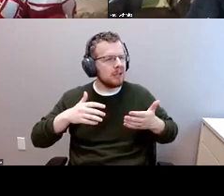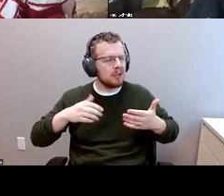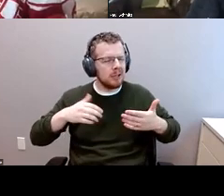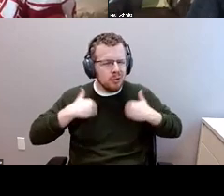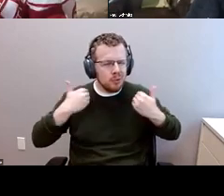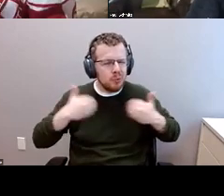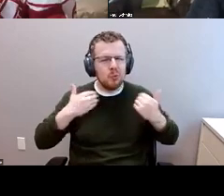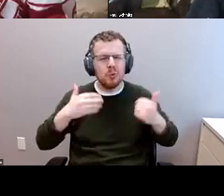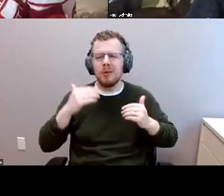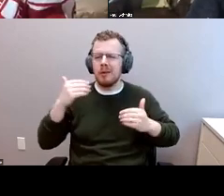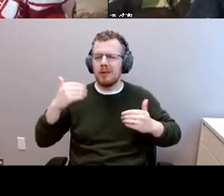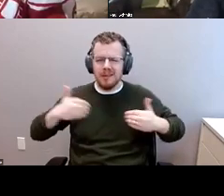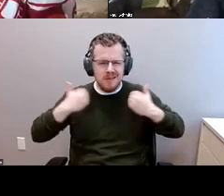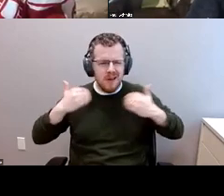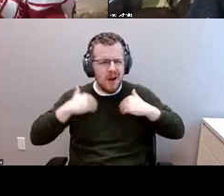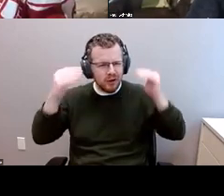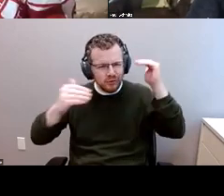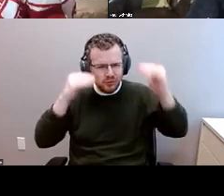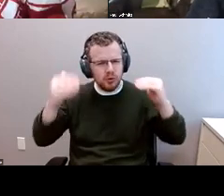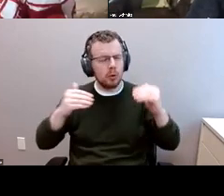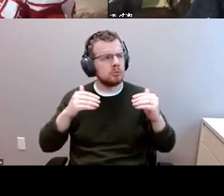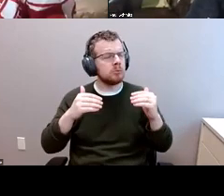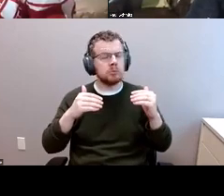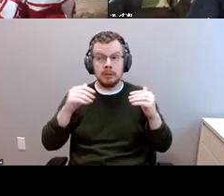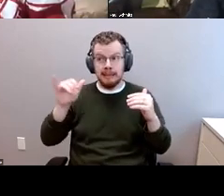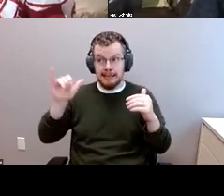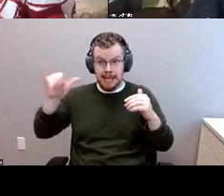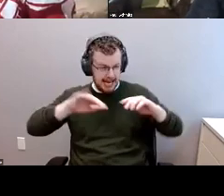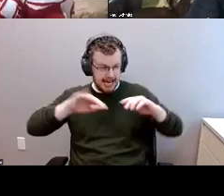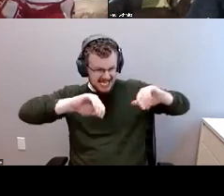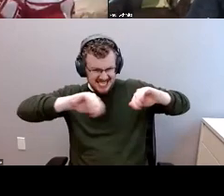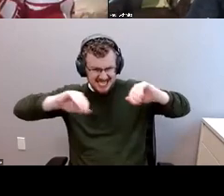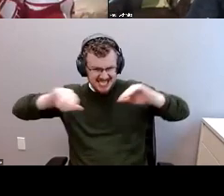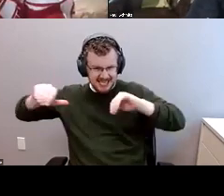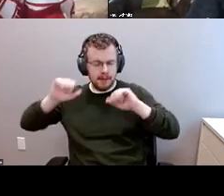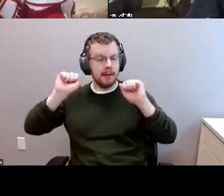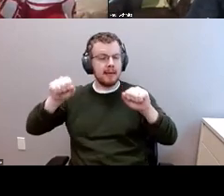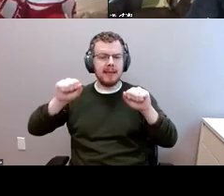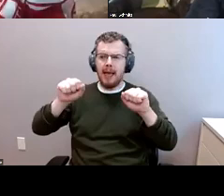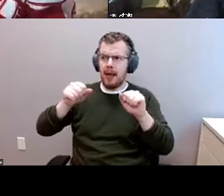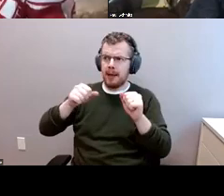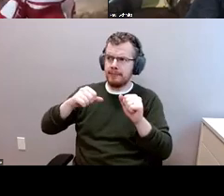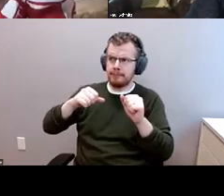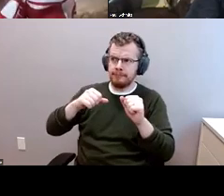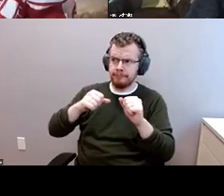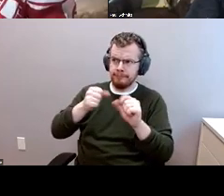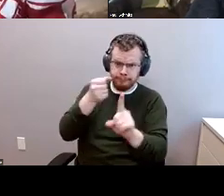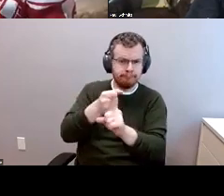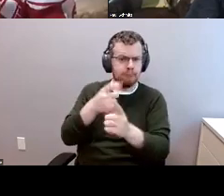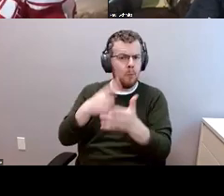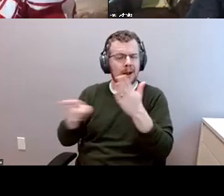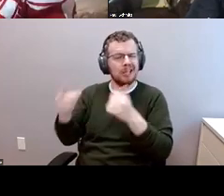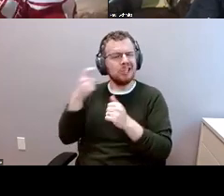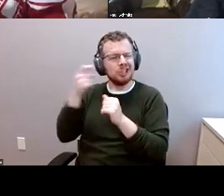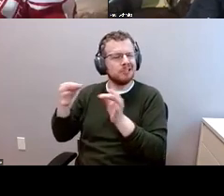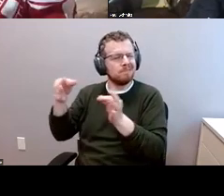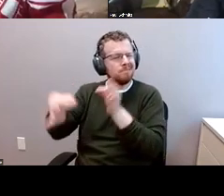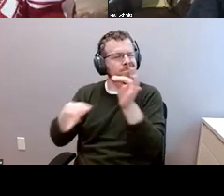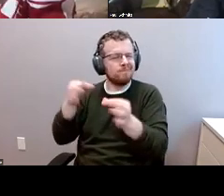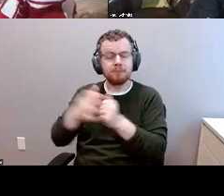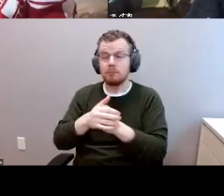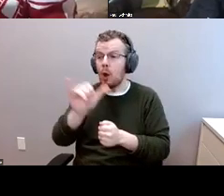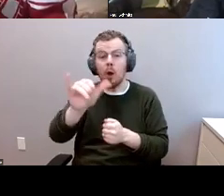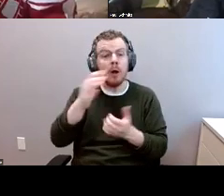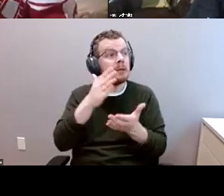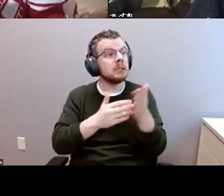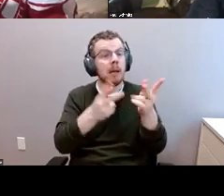that then help them get to a lot of what Junius just walked us through. And then finally, there are places that are